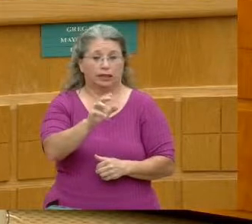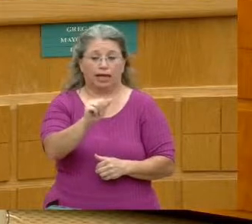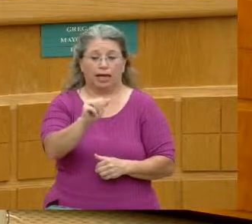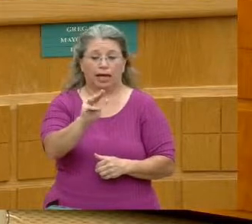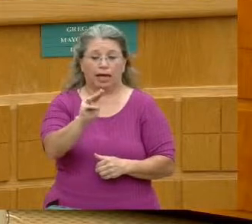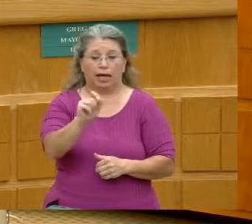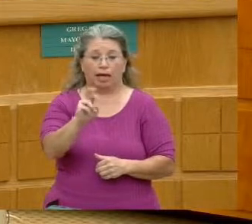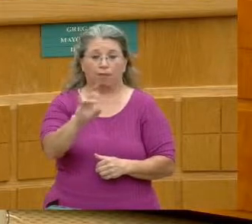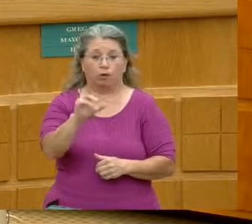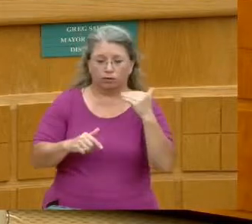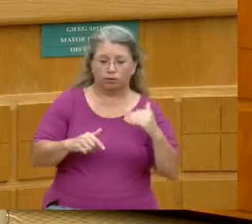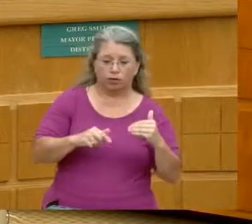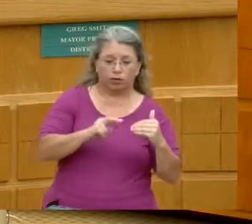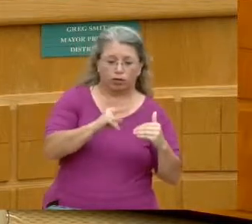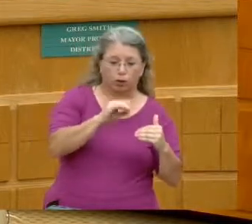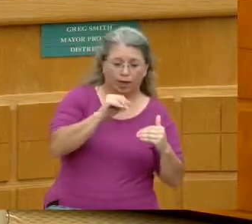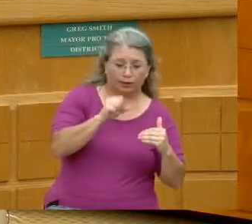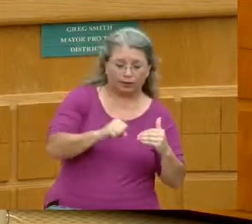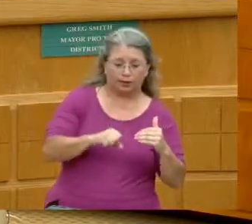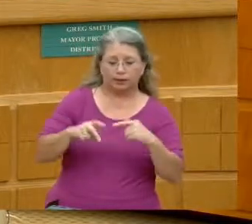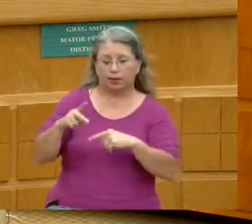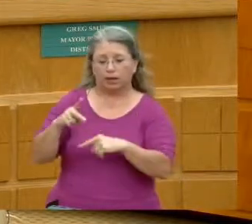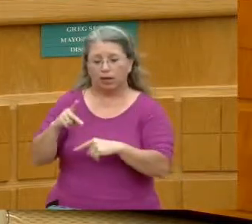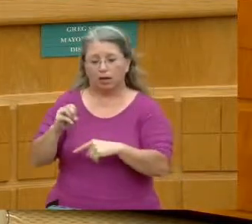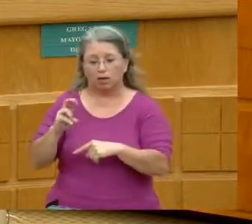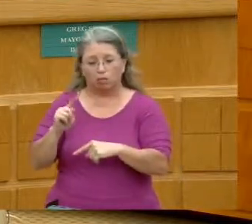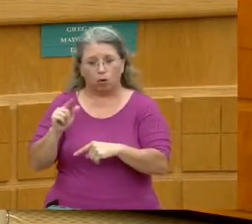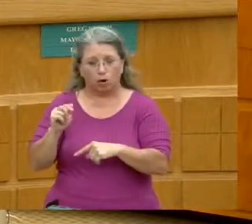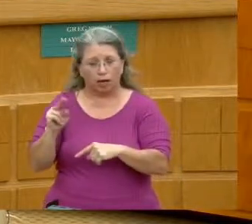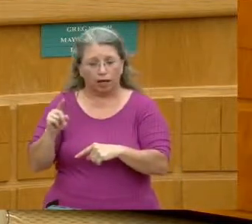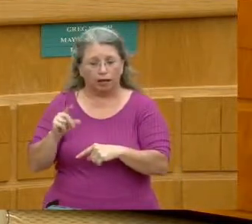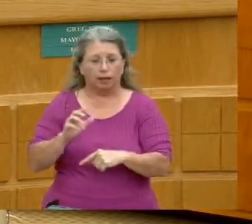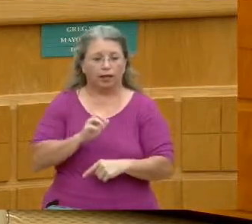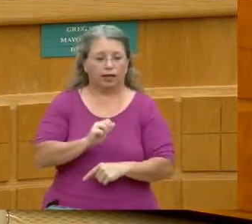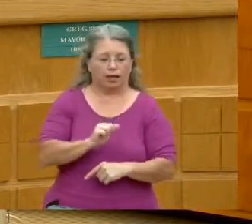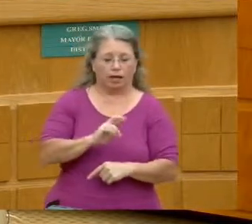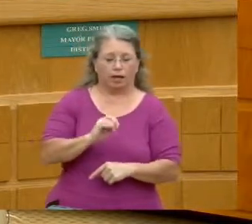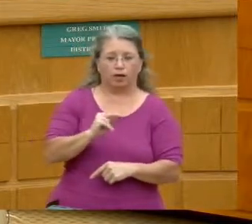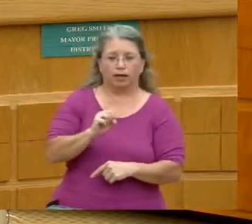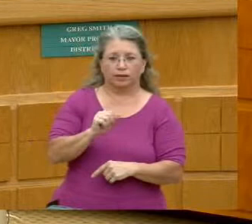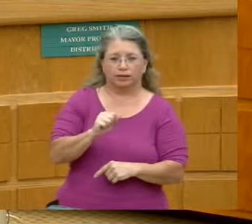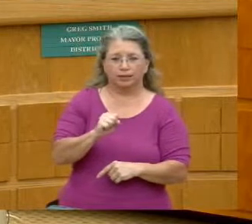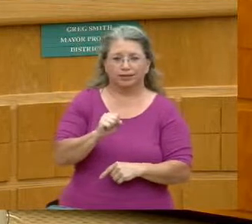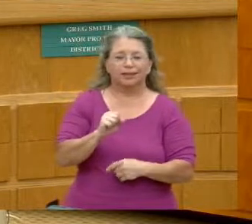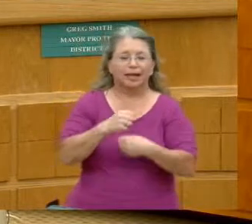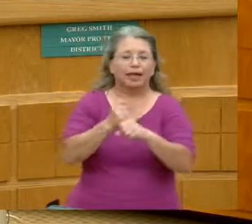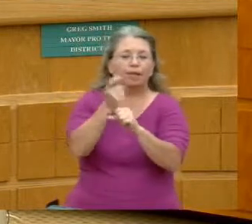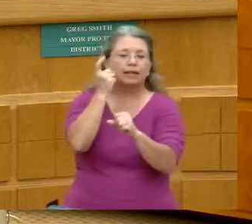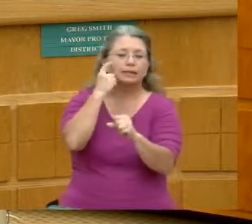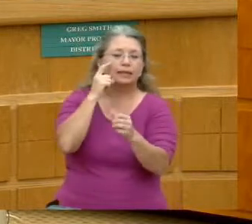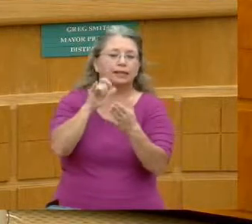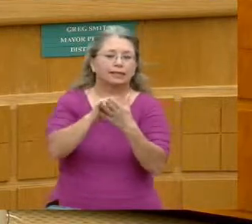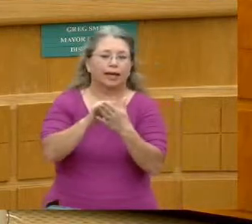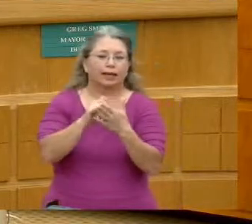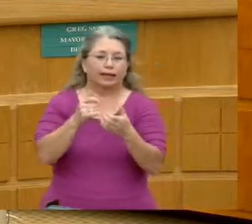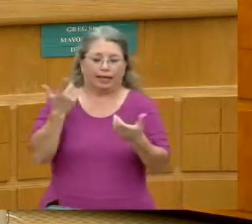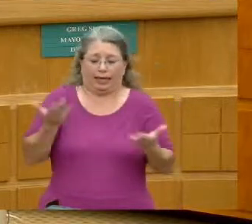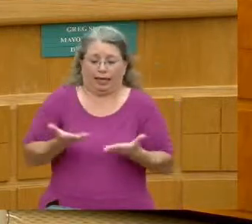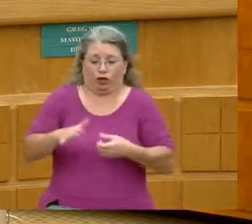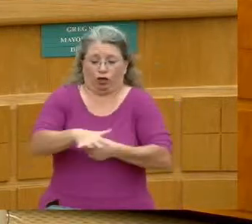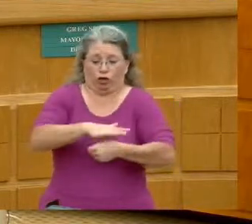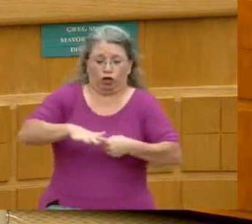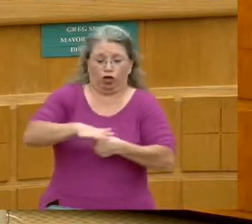lot of cases, and Aransas. And around here, it makes a lot of sense that Nueces would have more cases